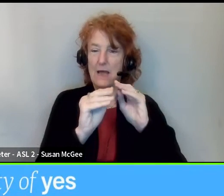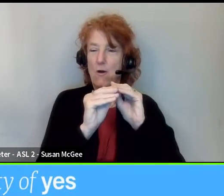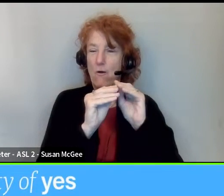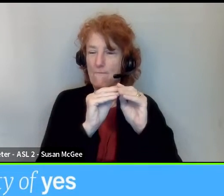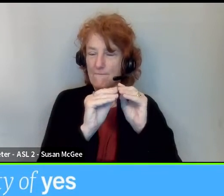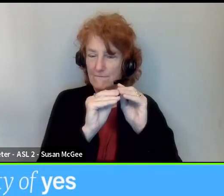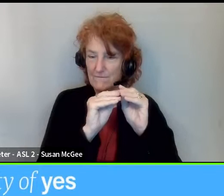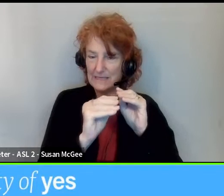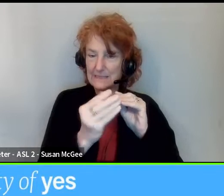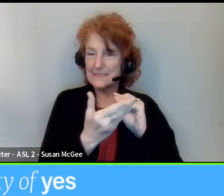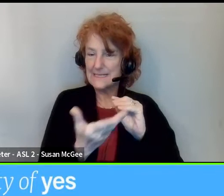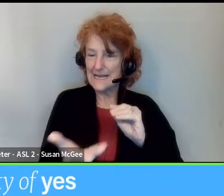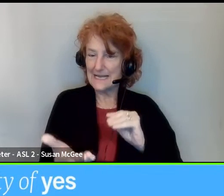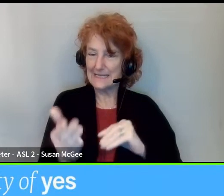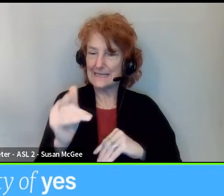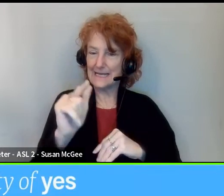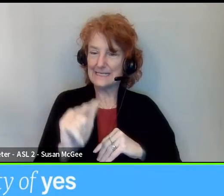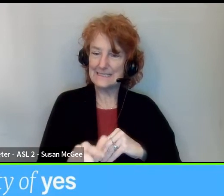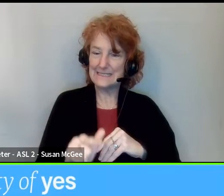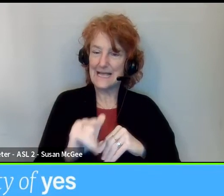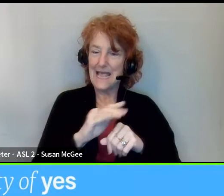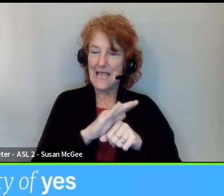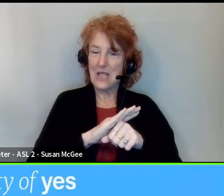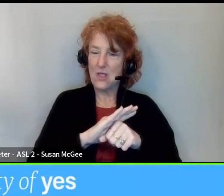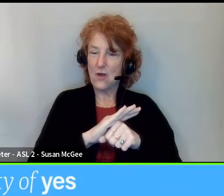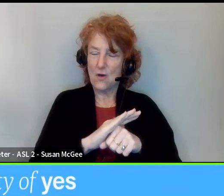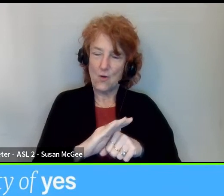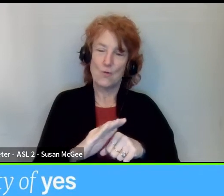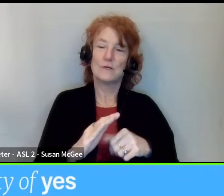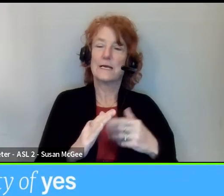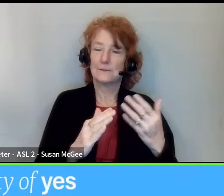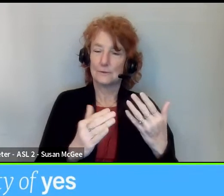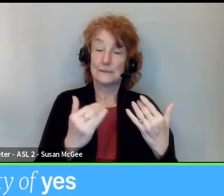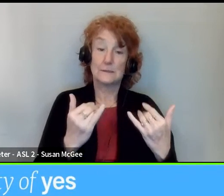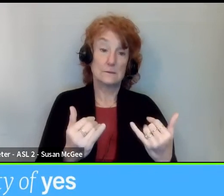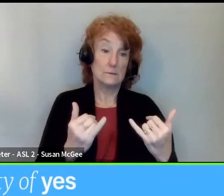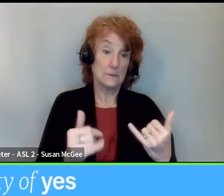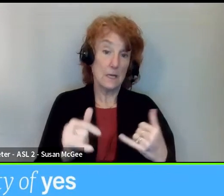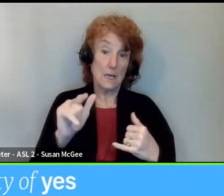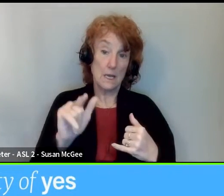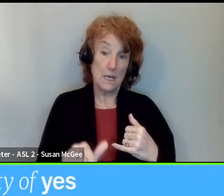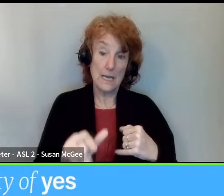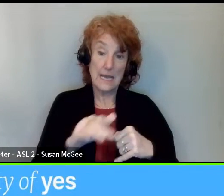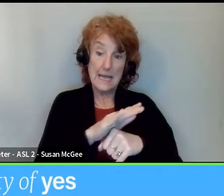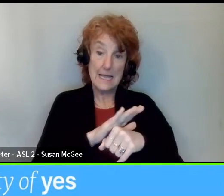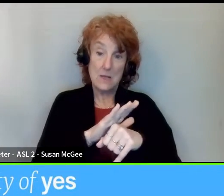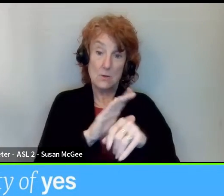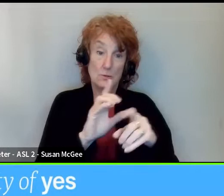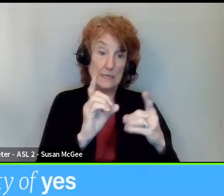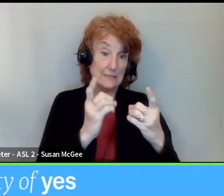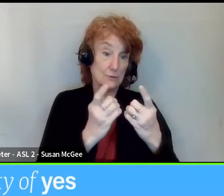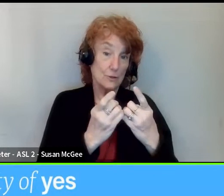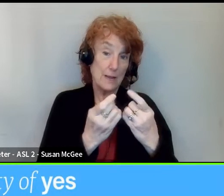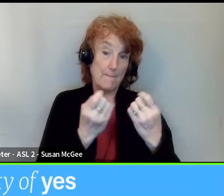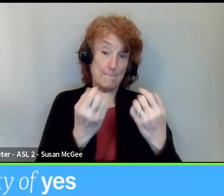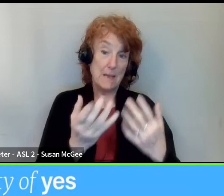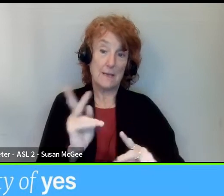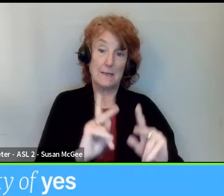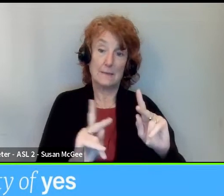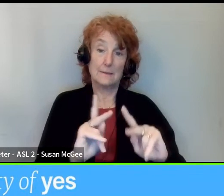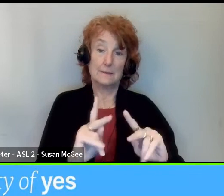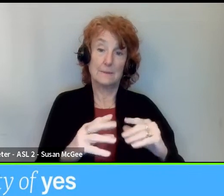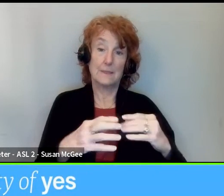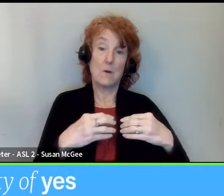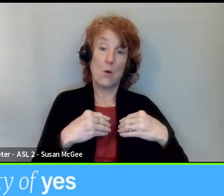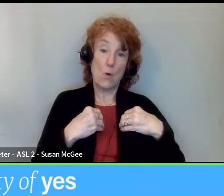to relieve some homeowner issues. So today in our low density districts, many owners of single family homes or small buildings